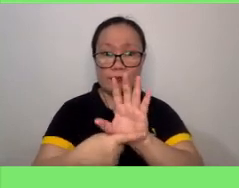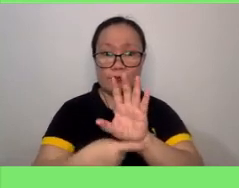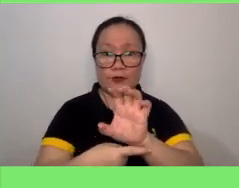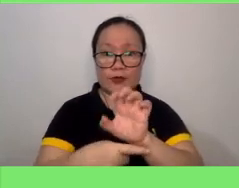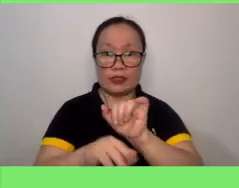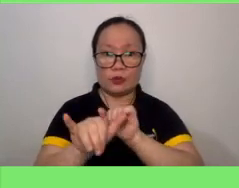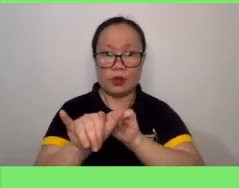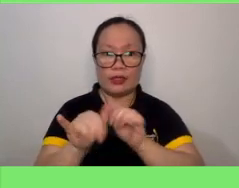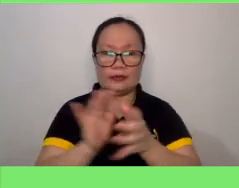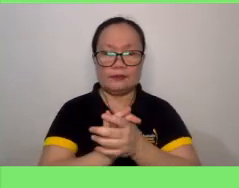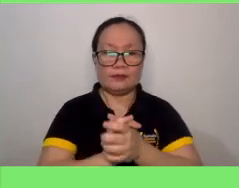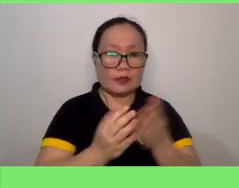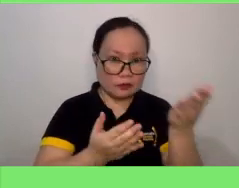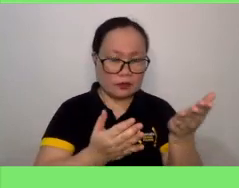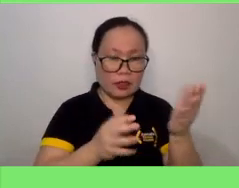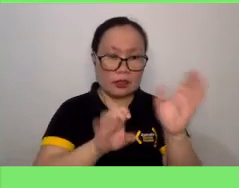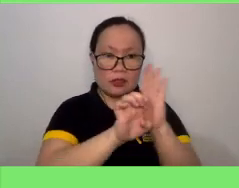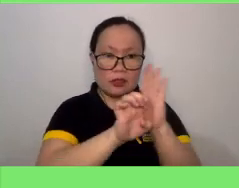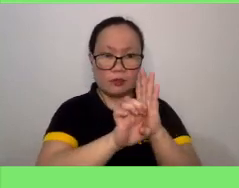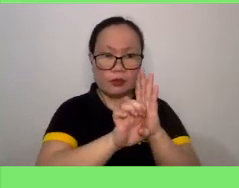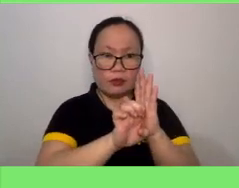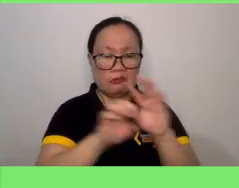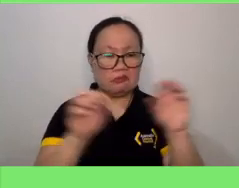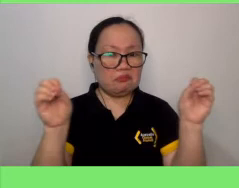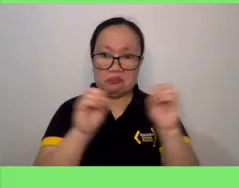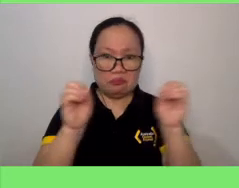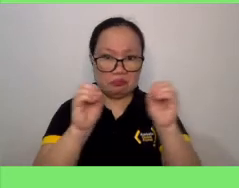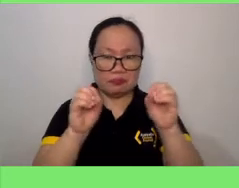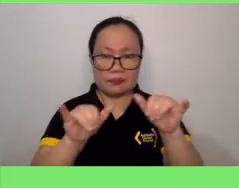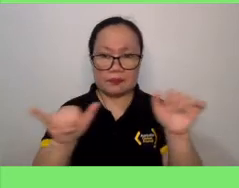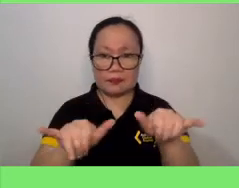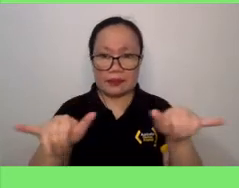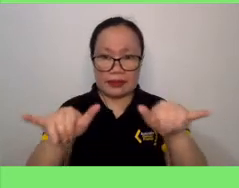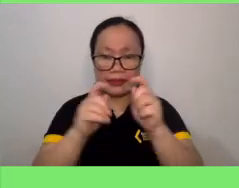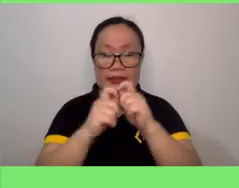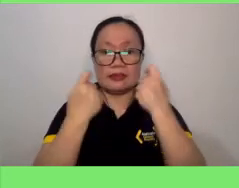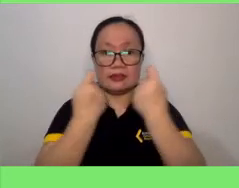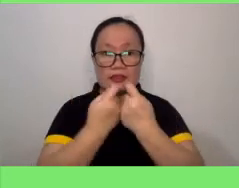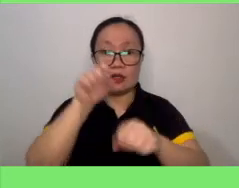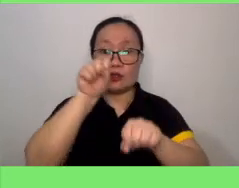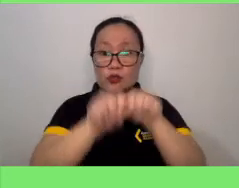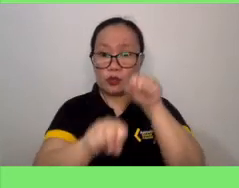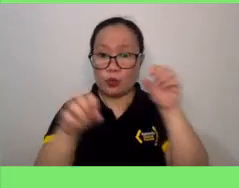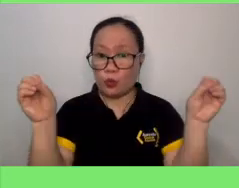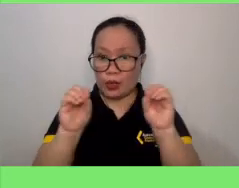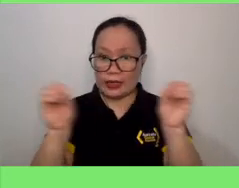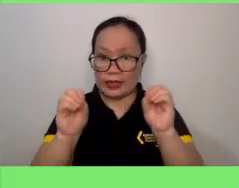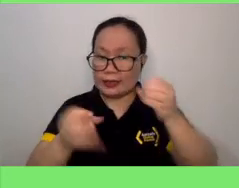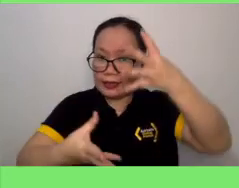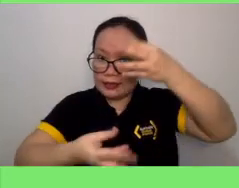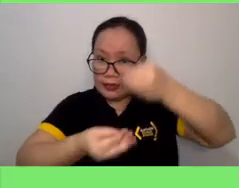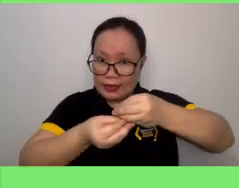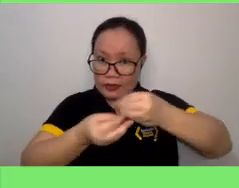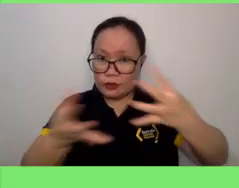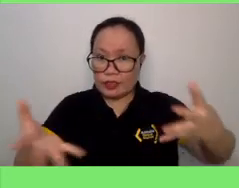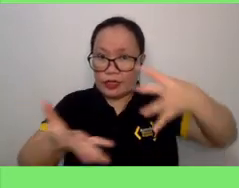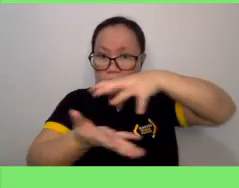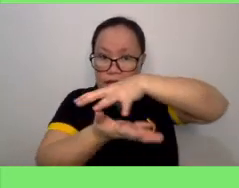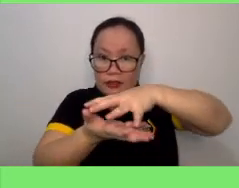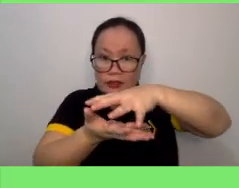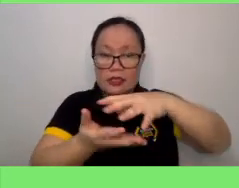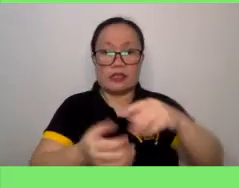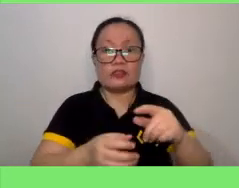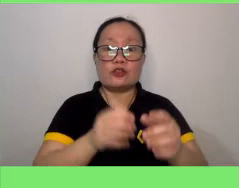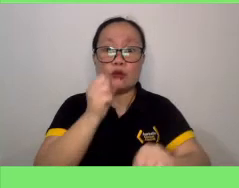sa ating example, wala tayong like terms. Okay? So, therefore, wala tayong